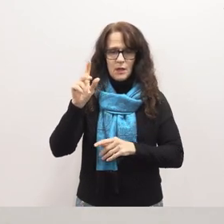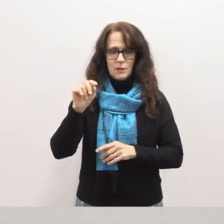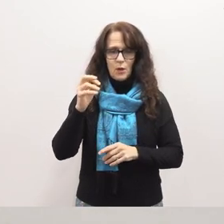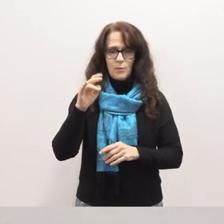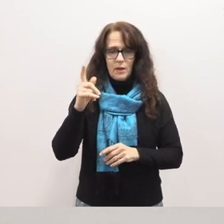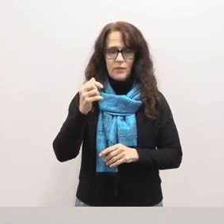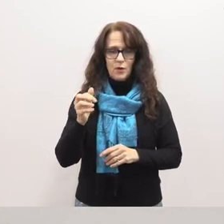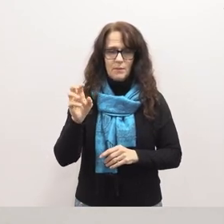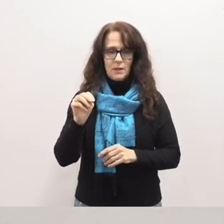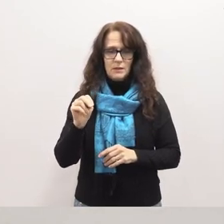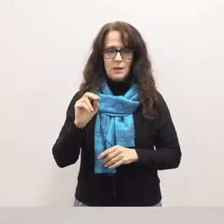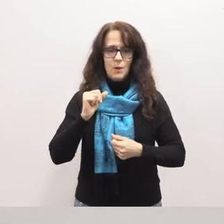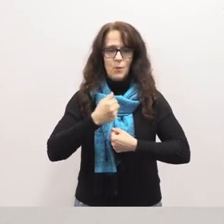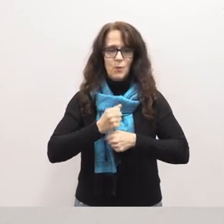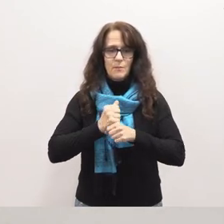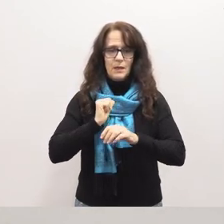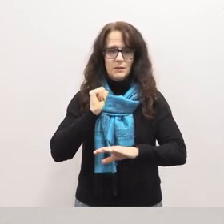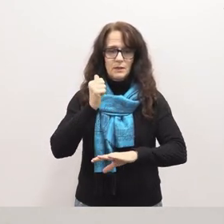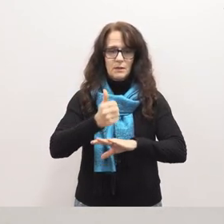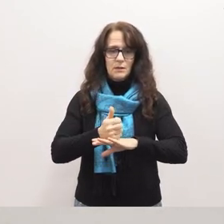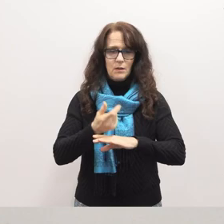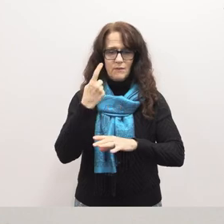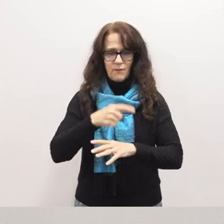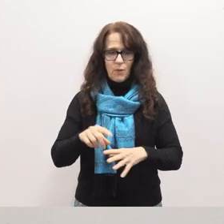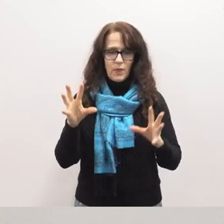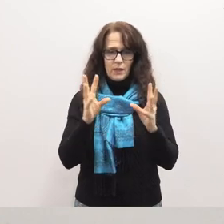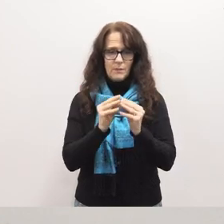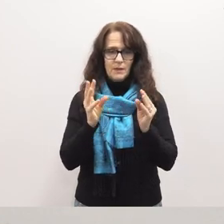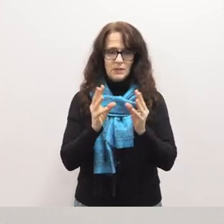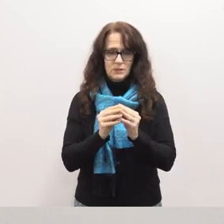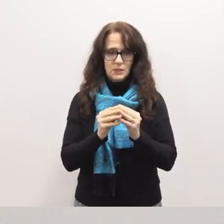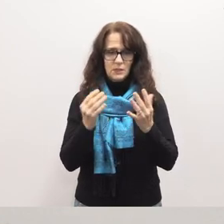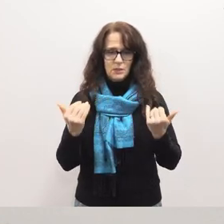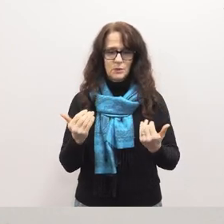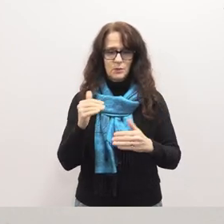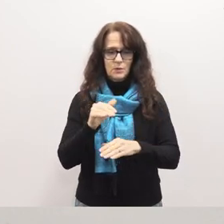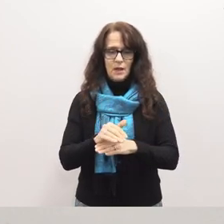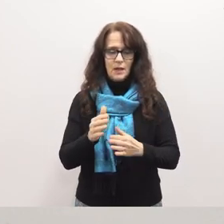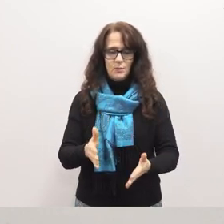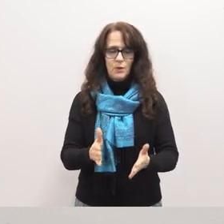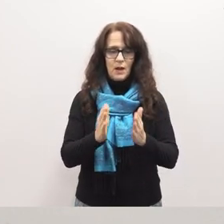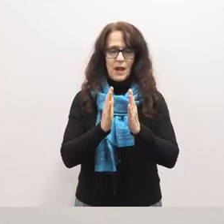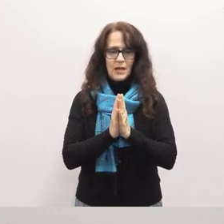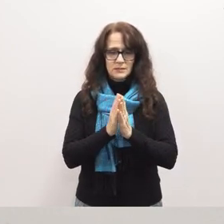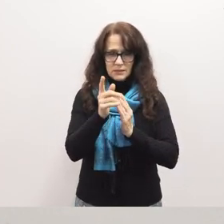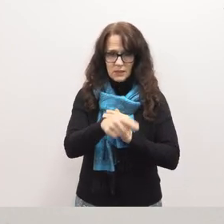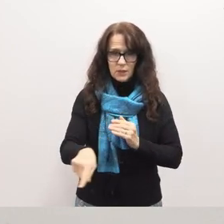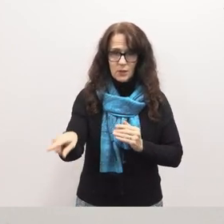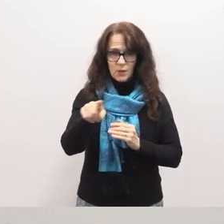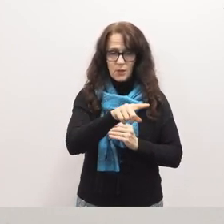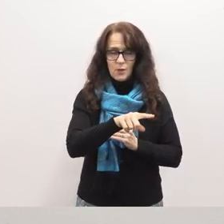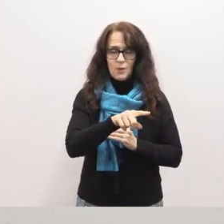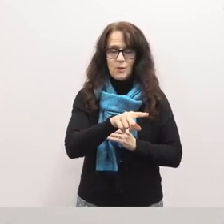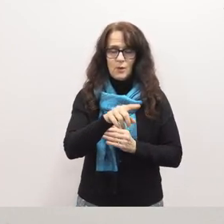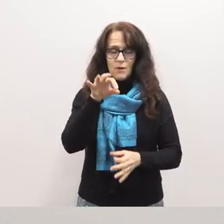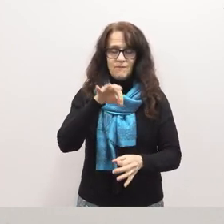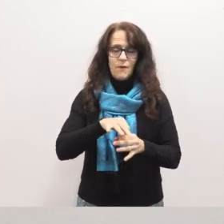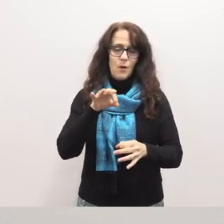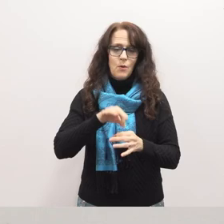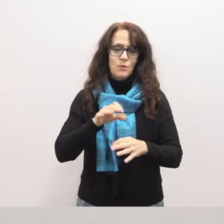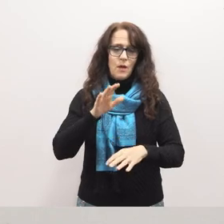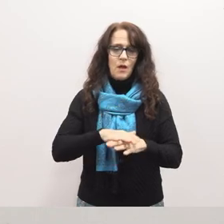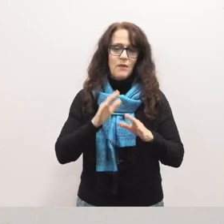then make the appointment for the commission. So tonight, what we're asking you for is to vote on